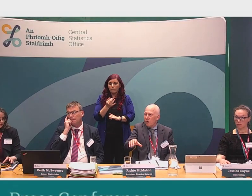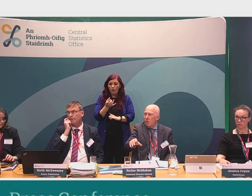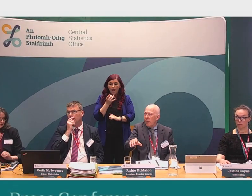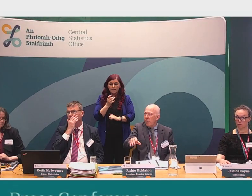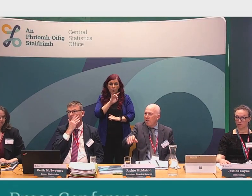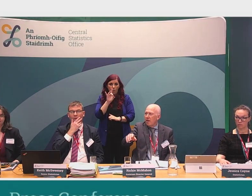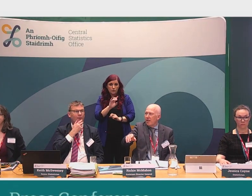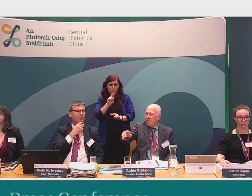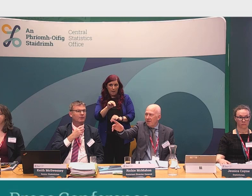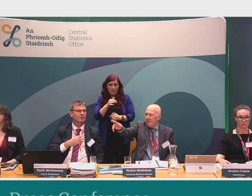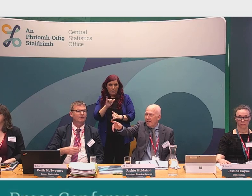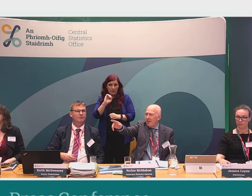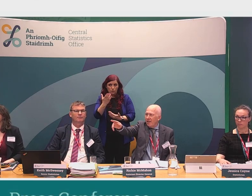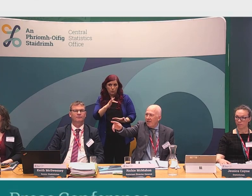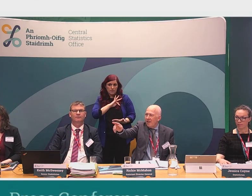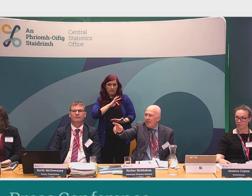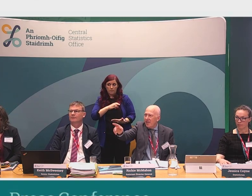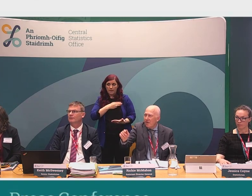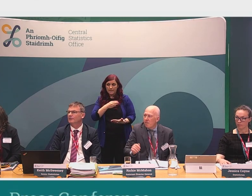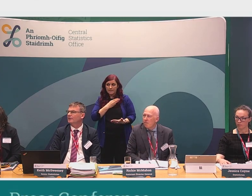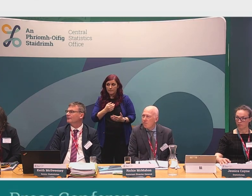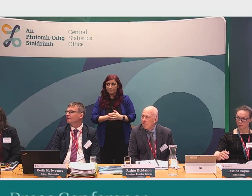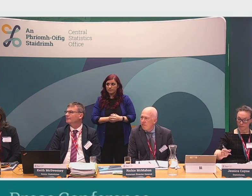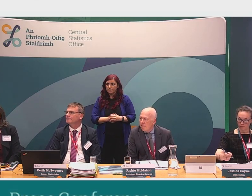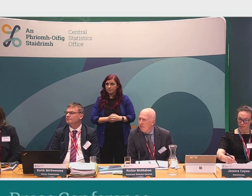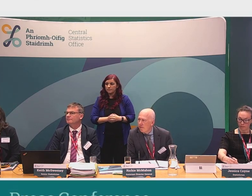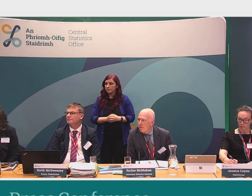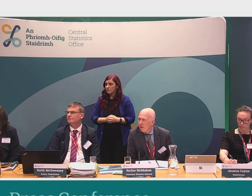So I see a lady here.